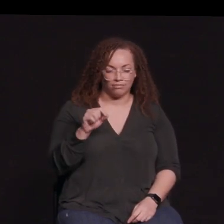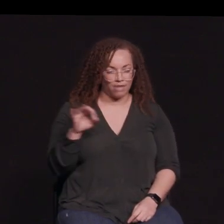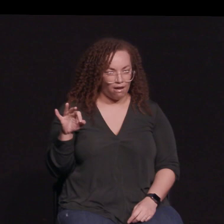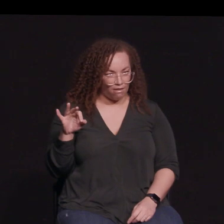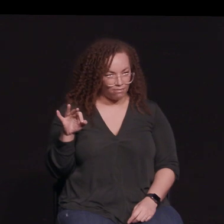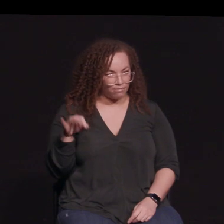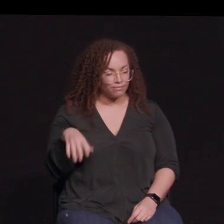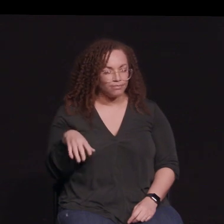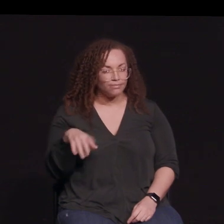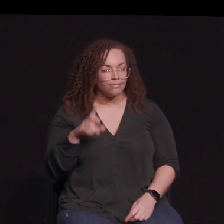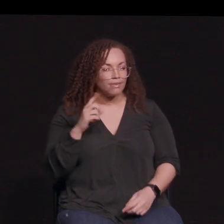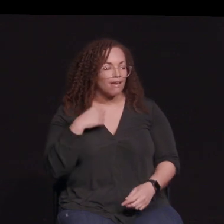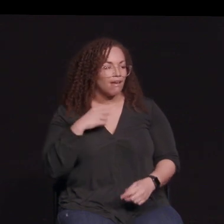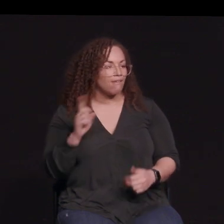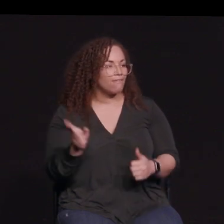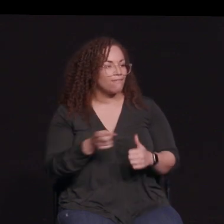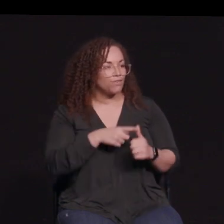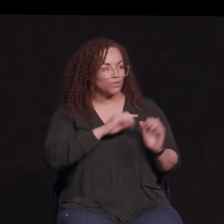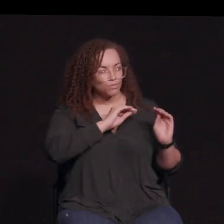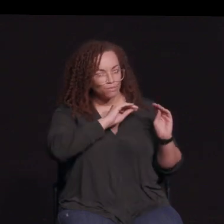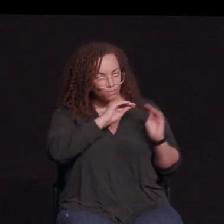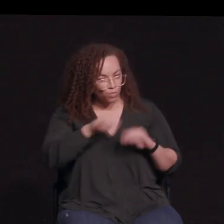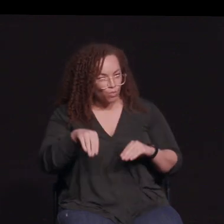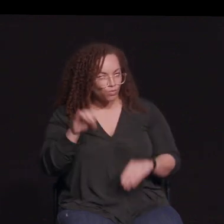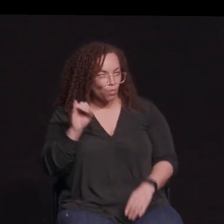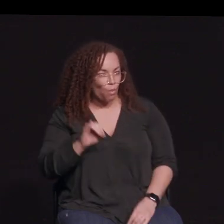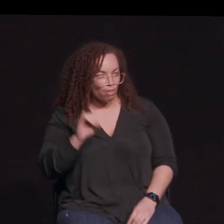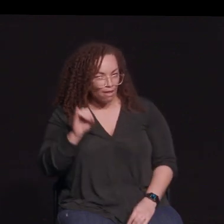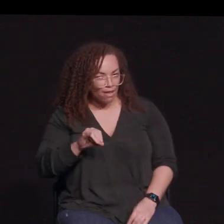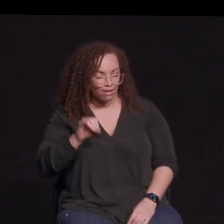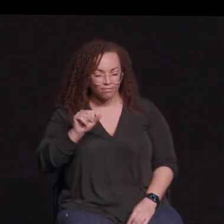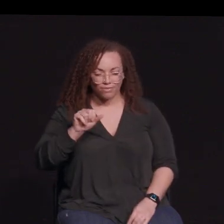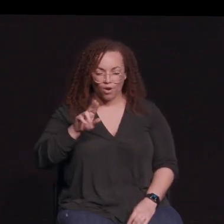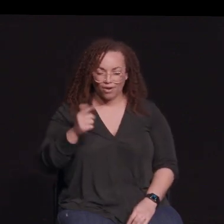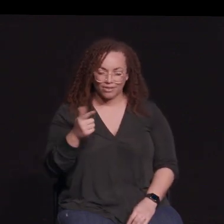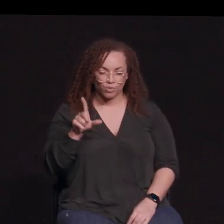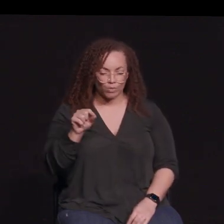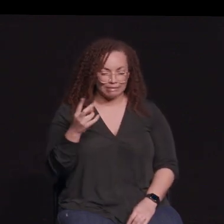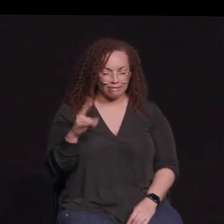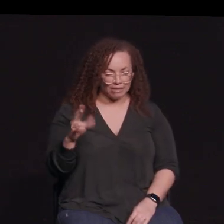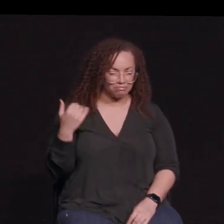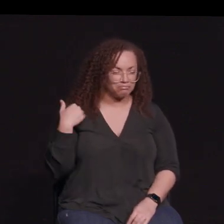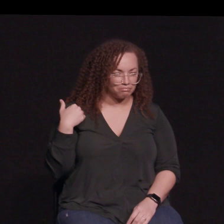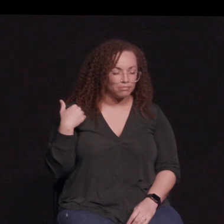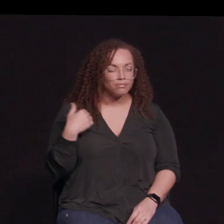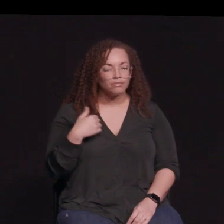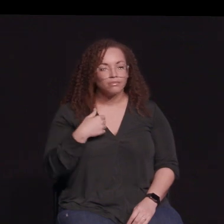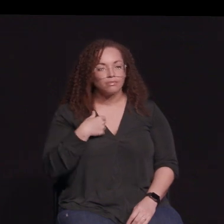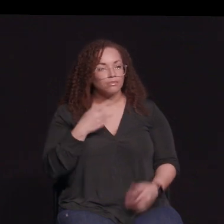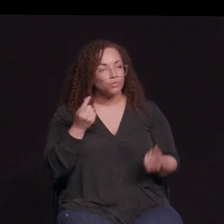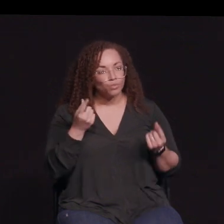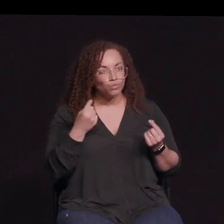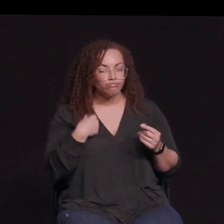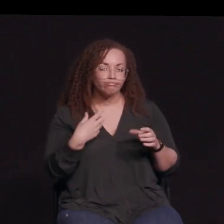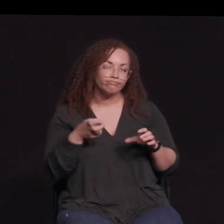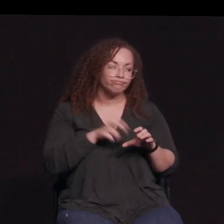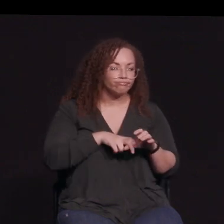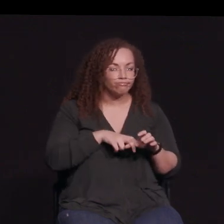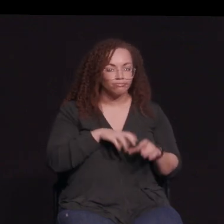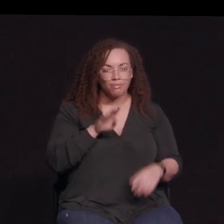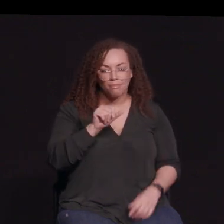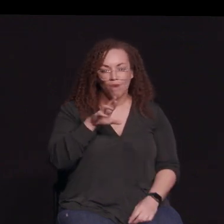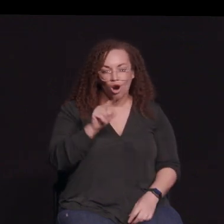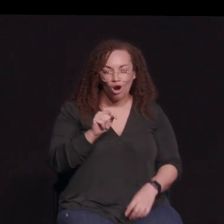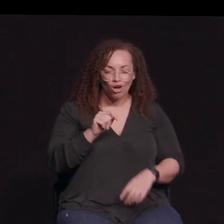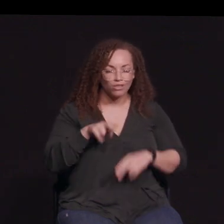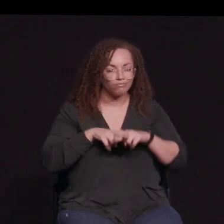When I first moved to Oakland in August 2017, I took BART from Fruitvale